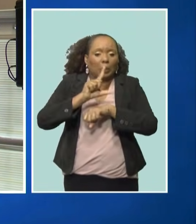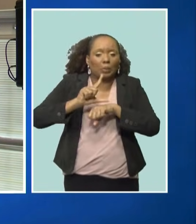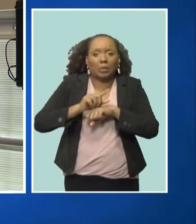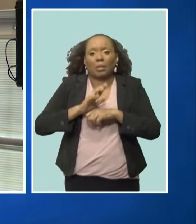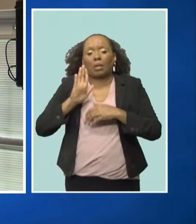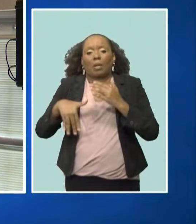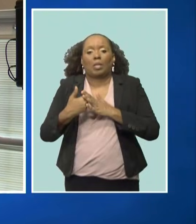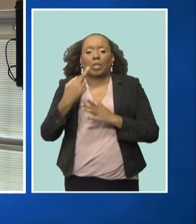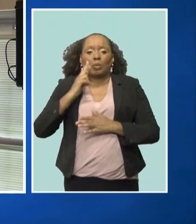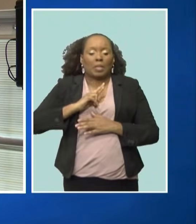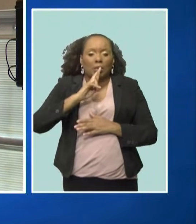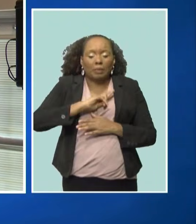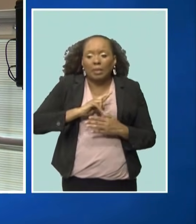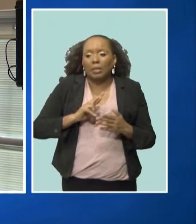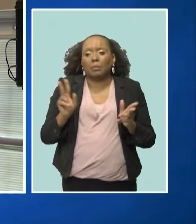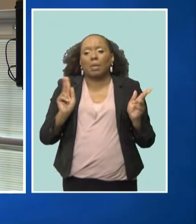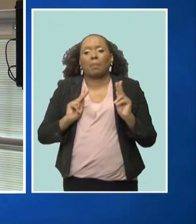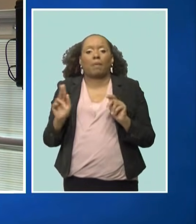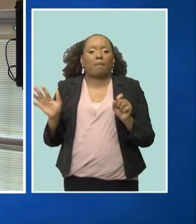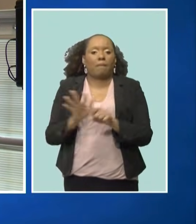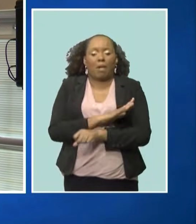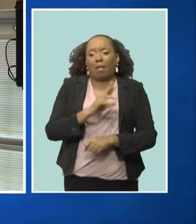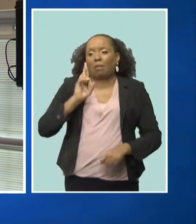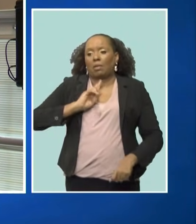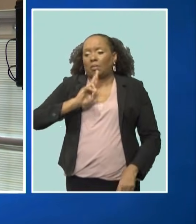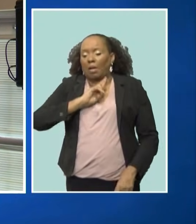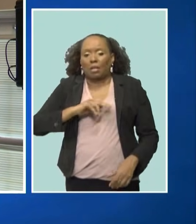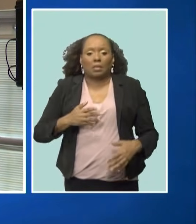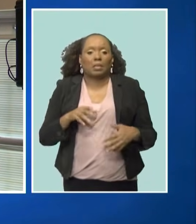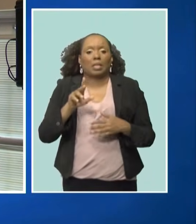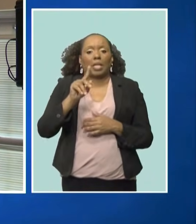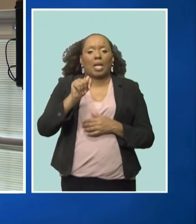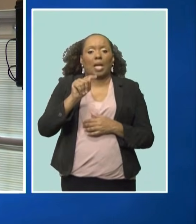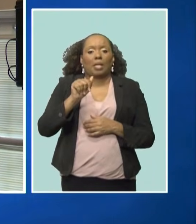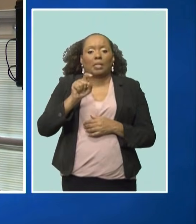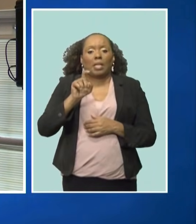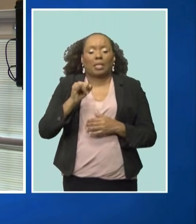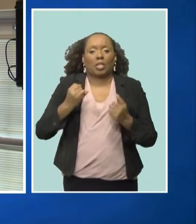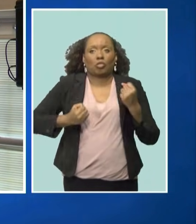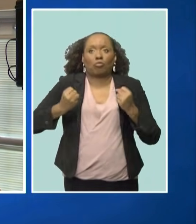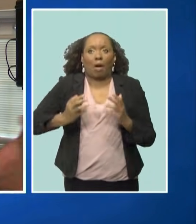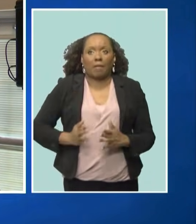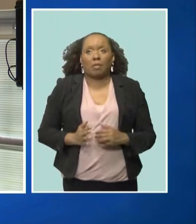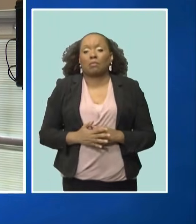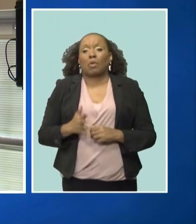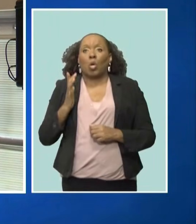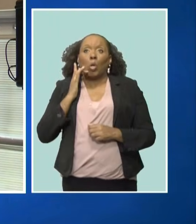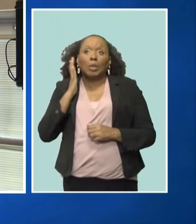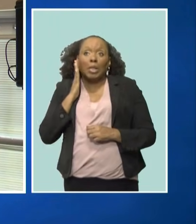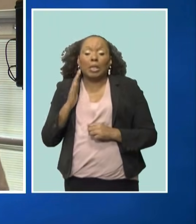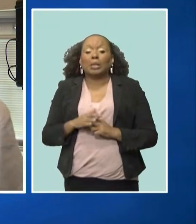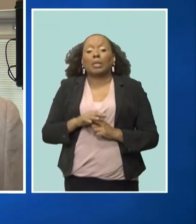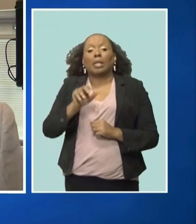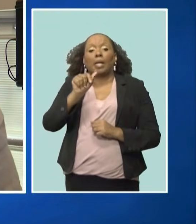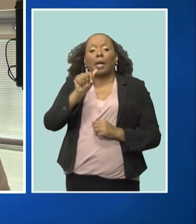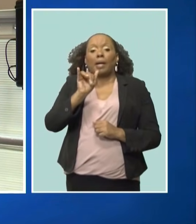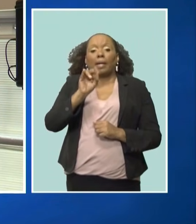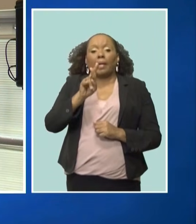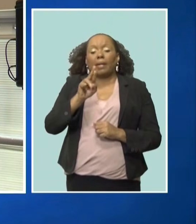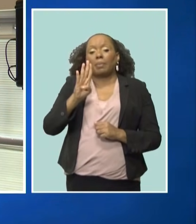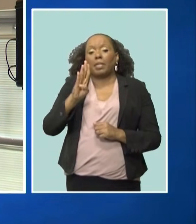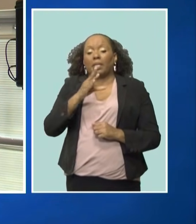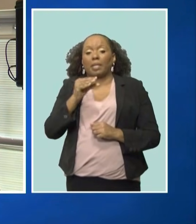the restaurants being filled up, you're talking about the taxi drivers having work, the hotels, the Airbnbs. So